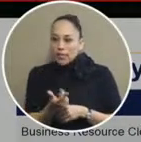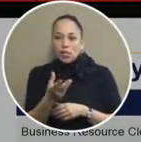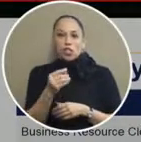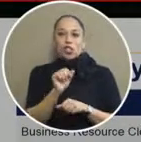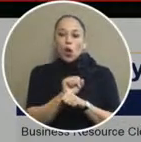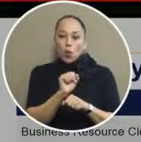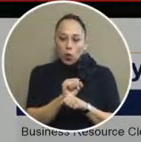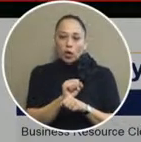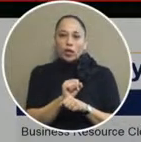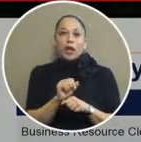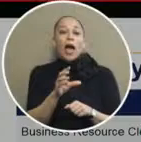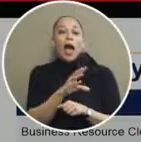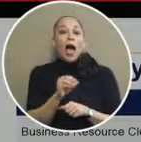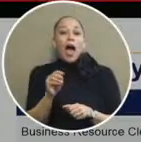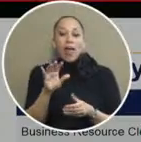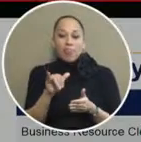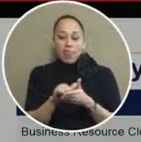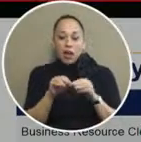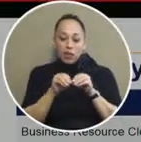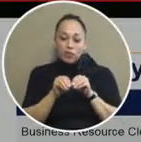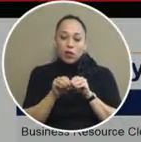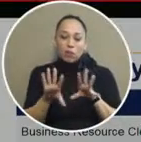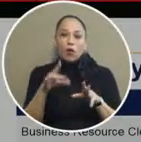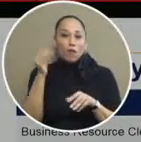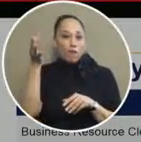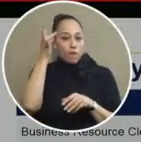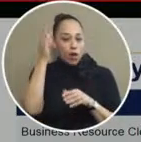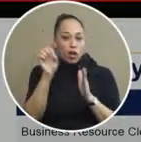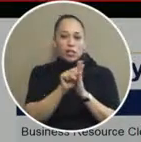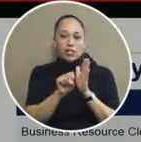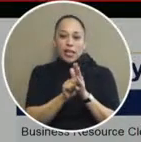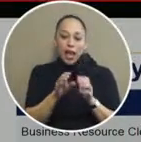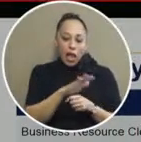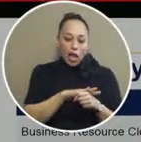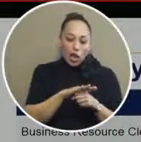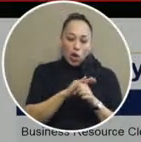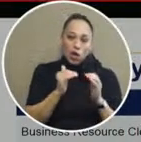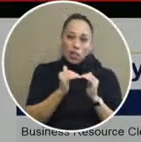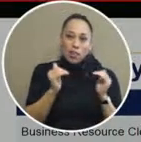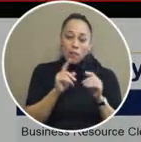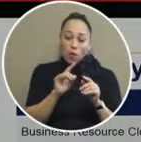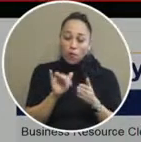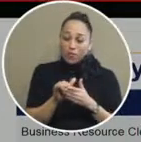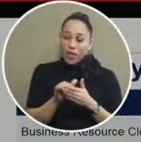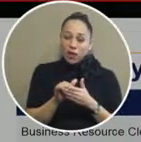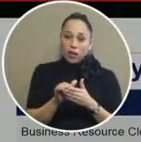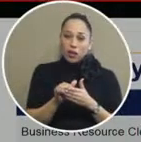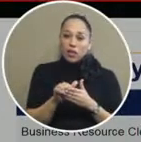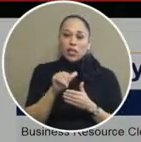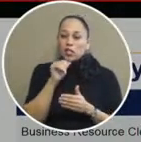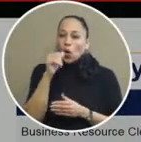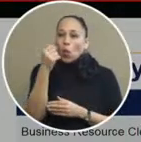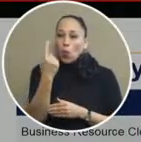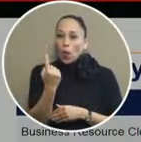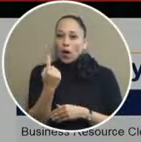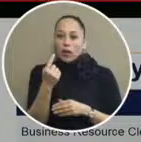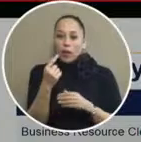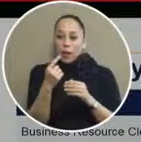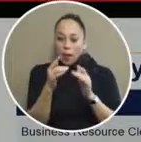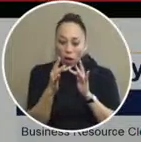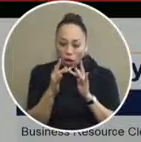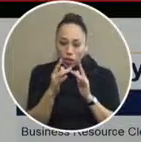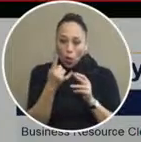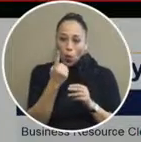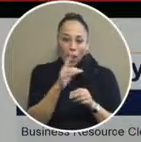are working on and that are deployed at a federal, state, and local level. But with that, there's not one point of contact,